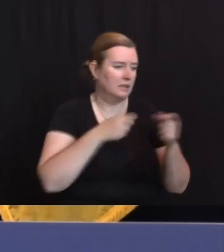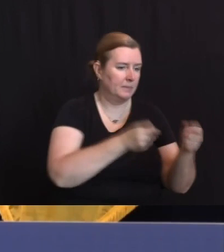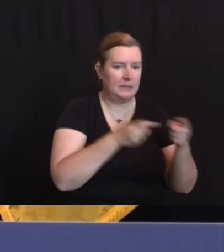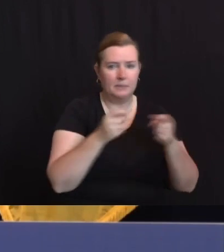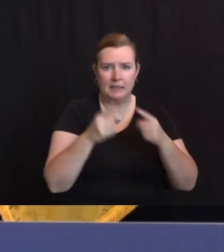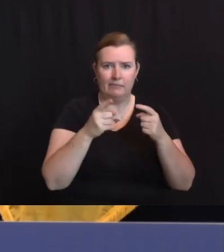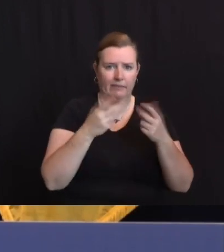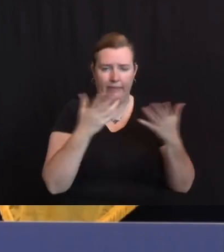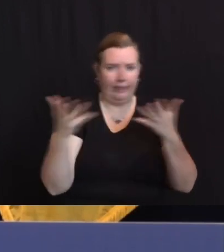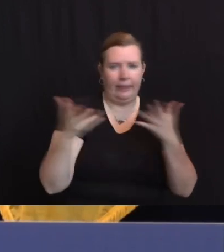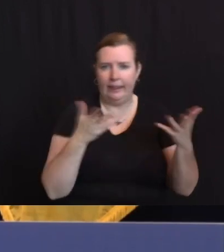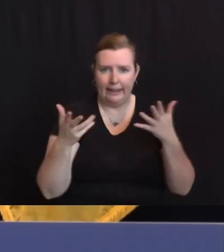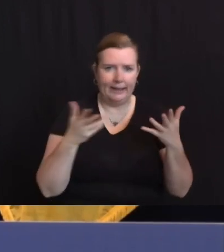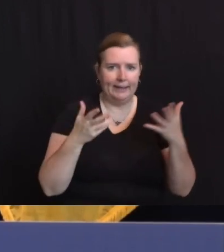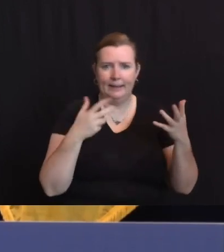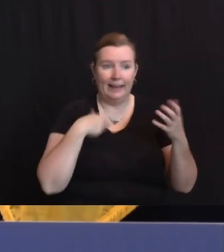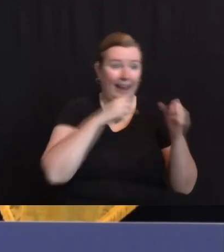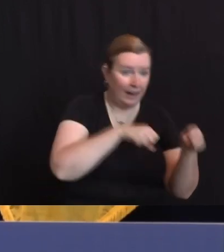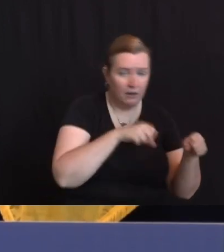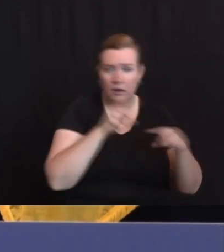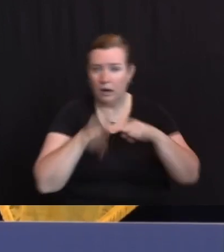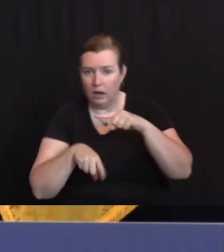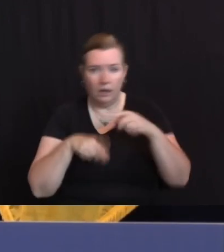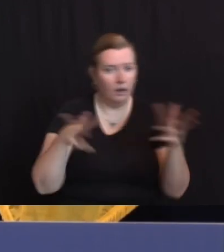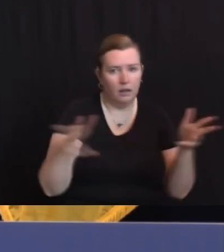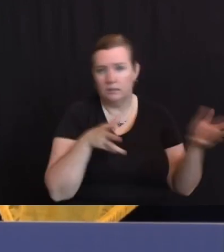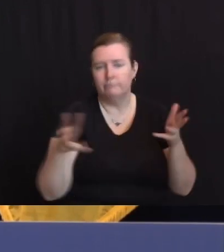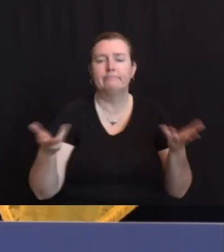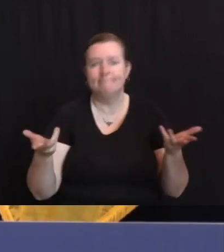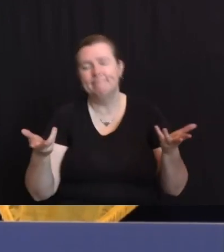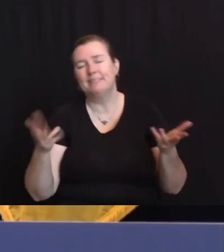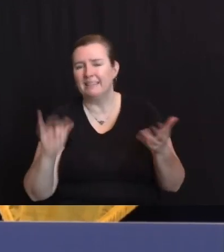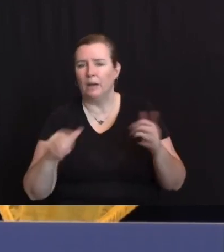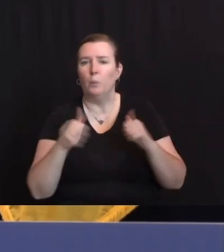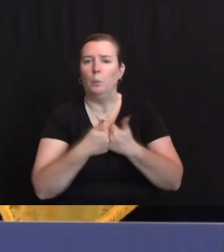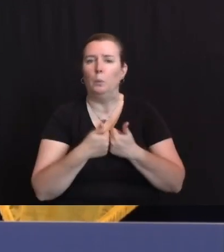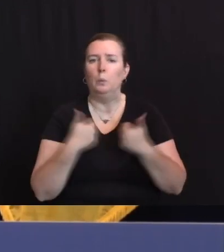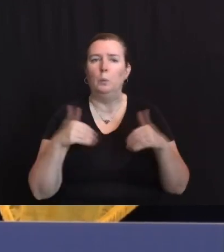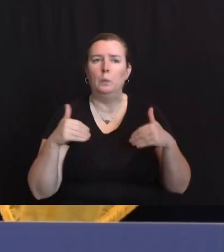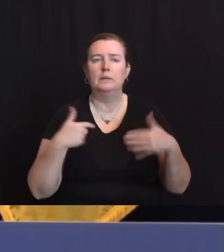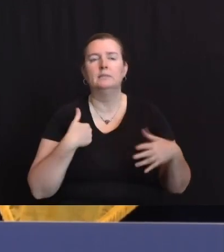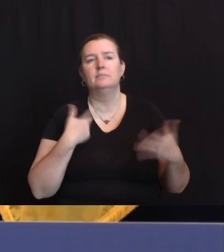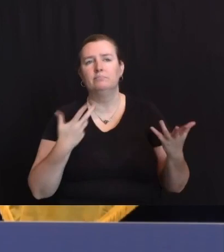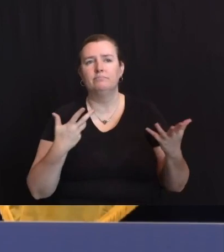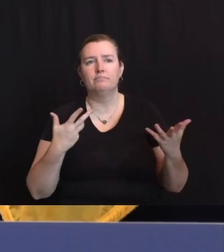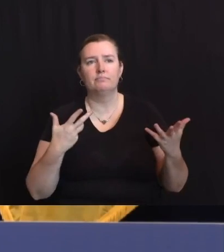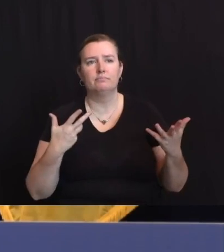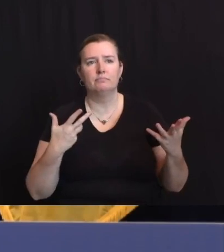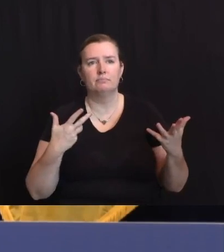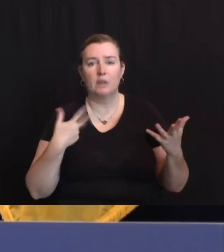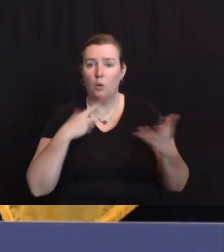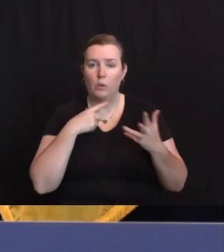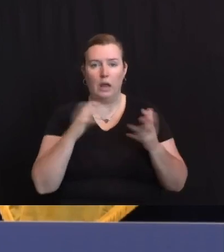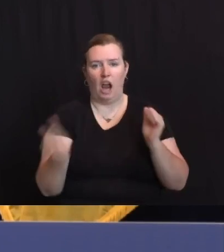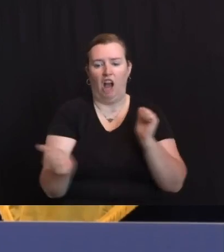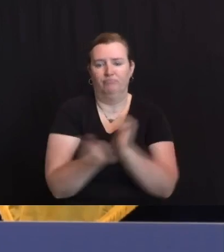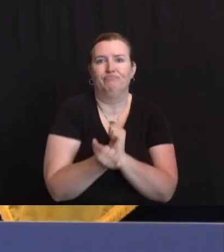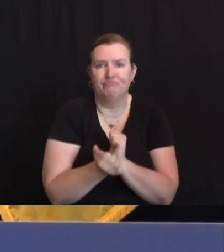spent. That has had the effect of hamstringing, in some cases, holding off. When people say, hey,